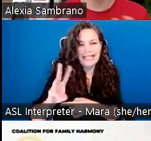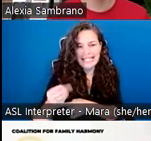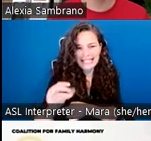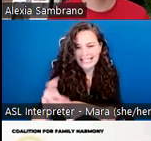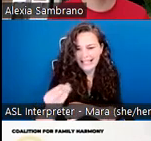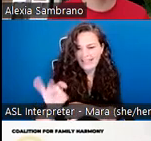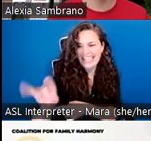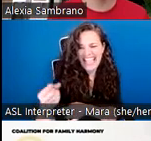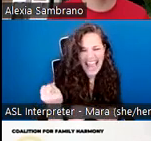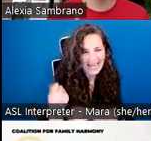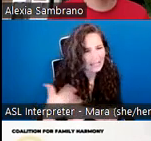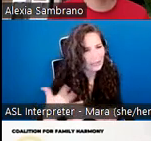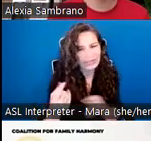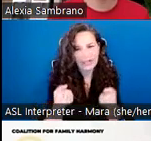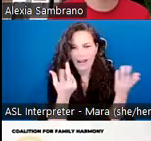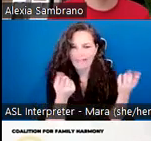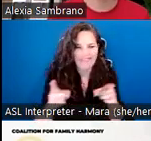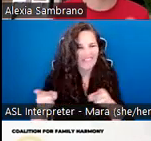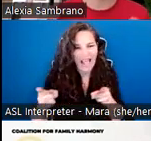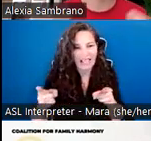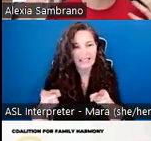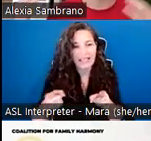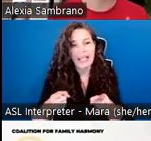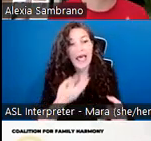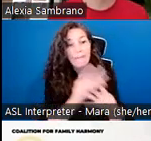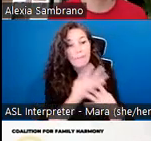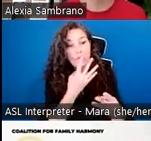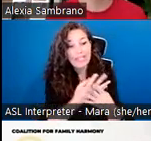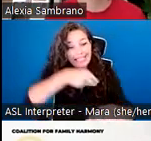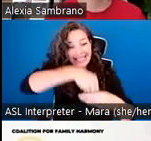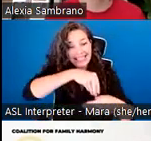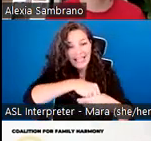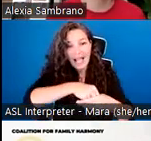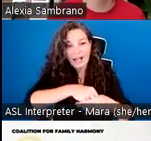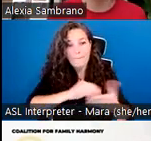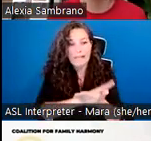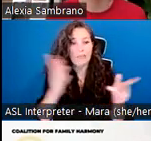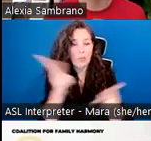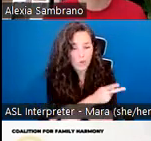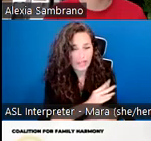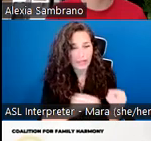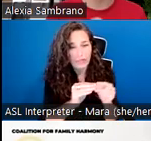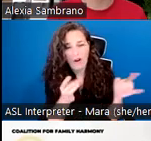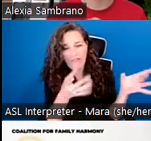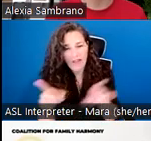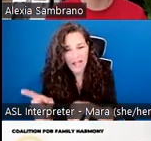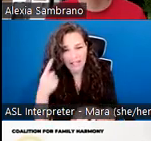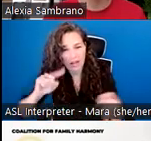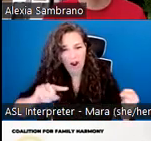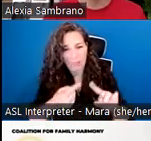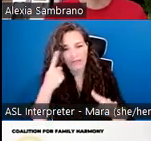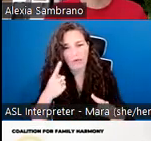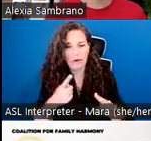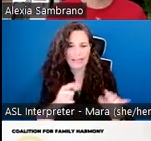to these capitalists, and are harmful to those capitalism deems undesirable. So folks who are trans, folks who are